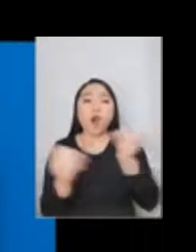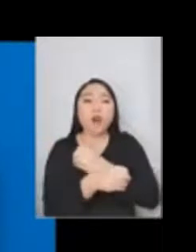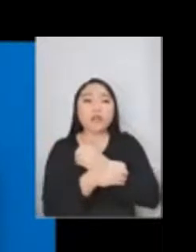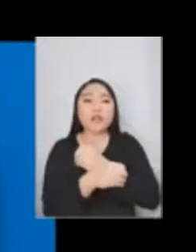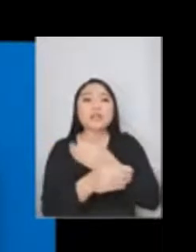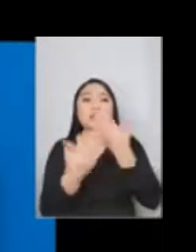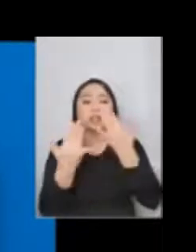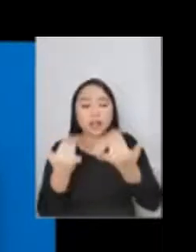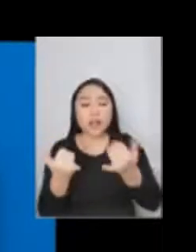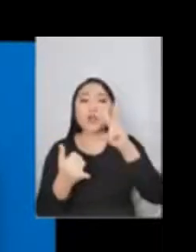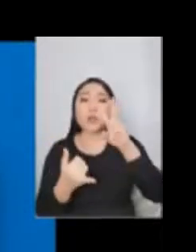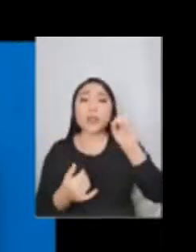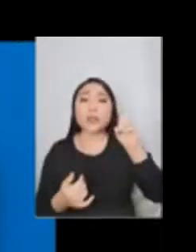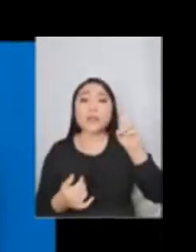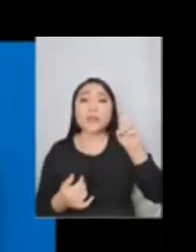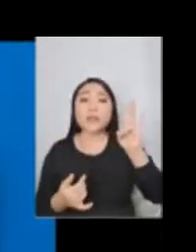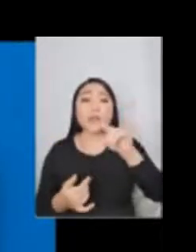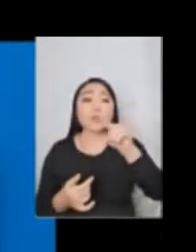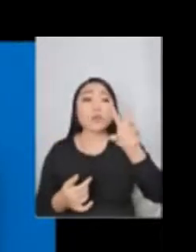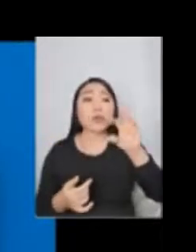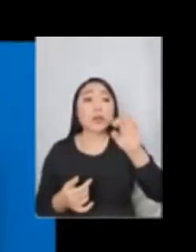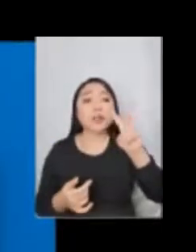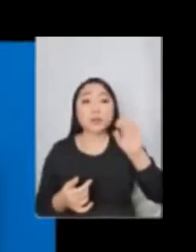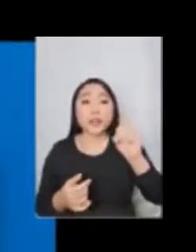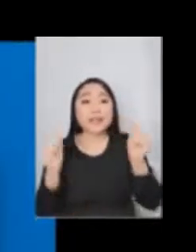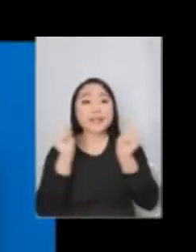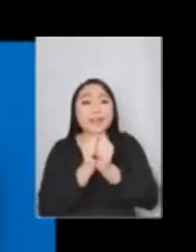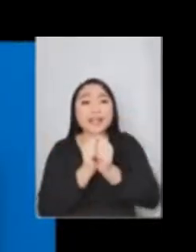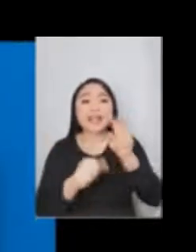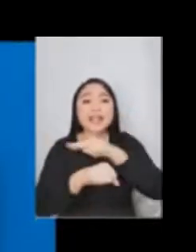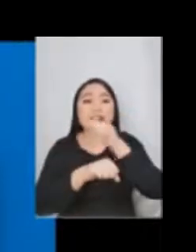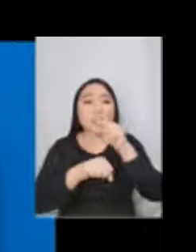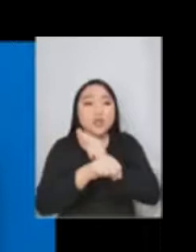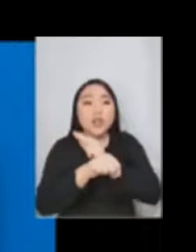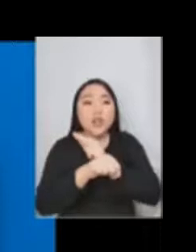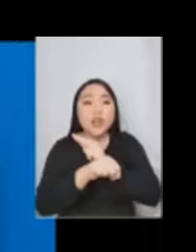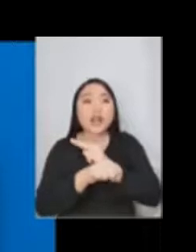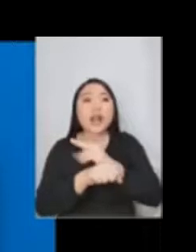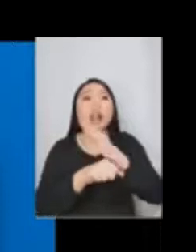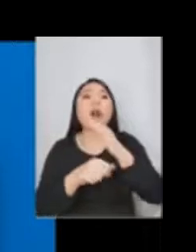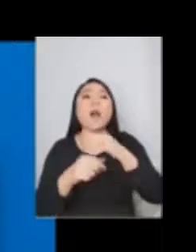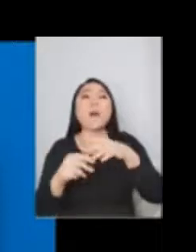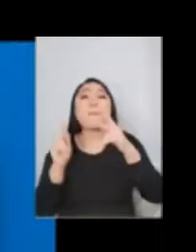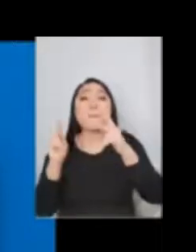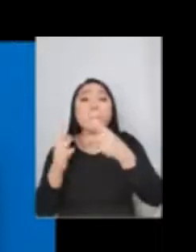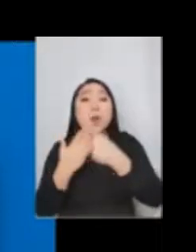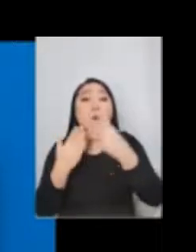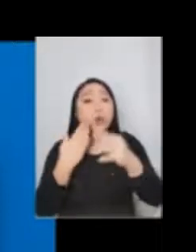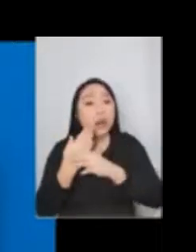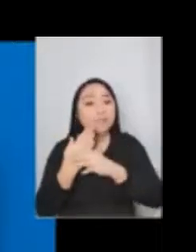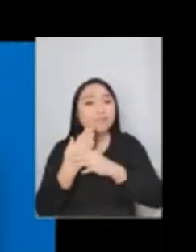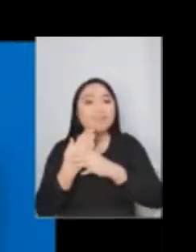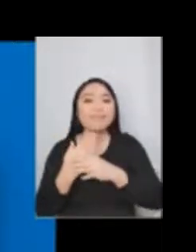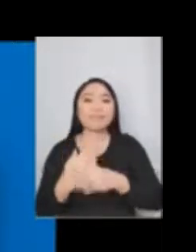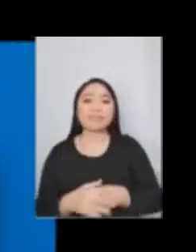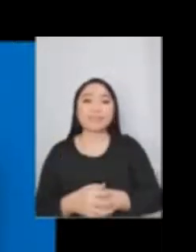ngayon na may new normal na? Kasi wala na tayong face-to-face, di ba? Wala na tayong face-to-face, wala tayong school.